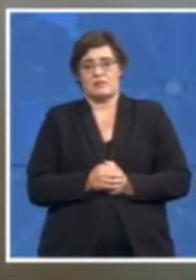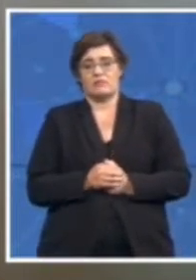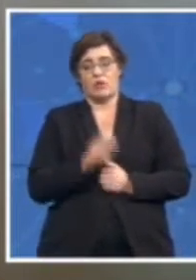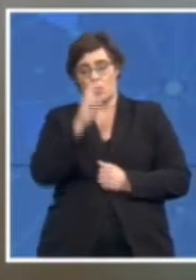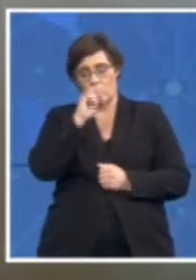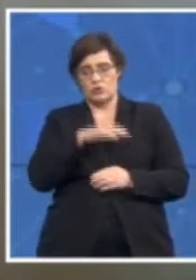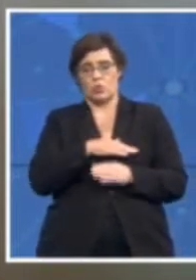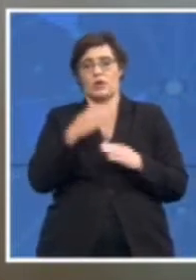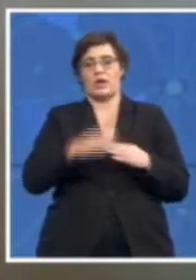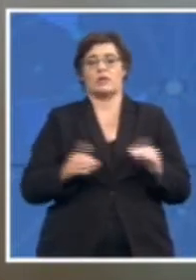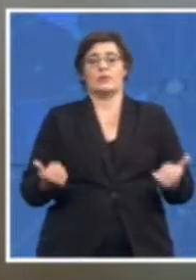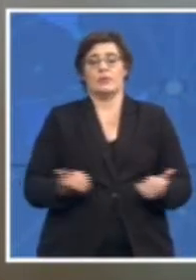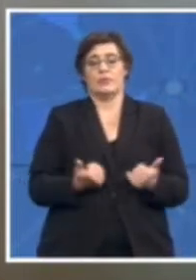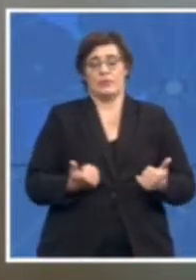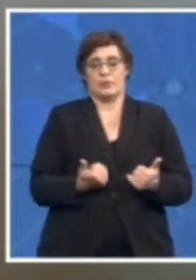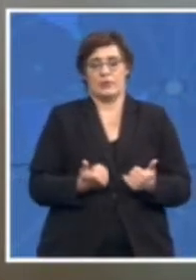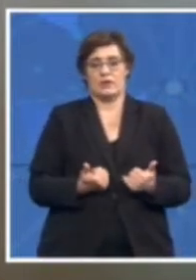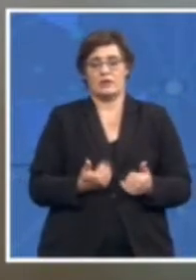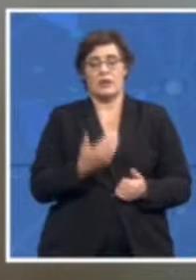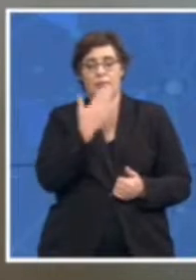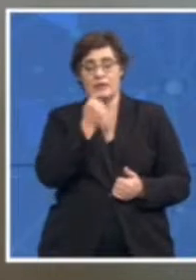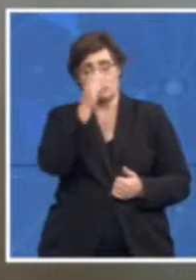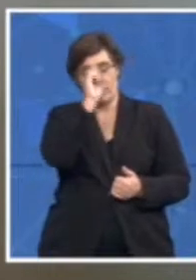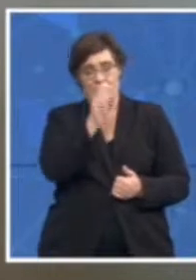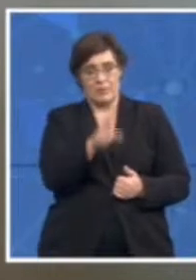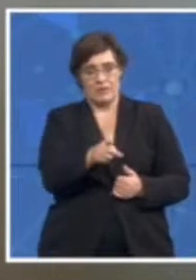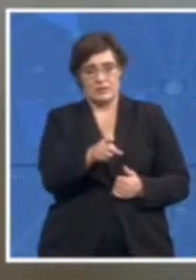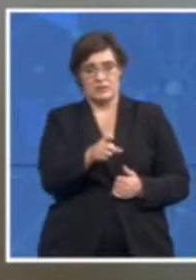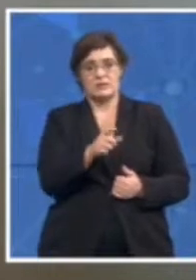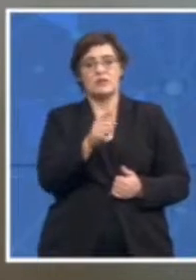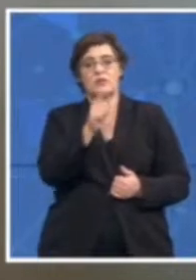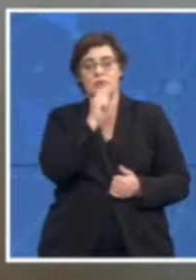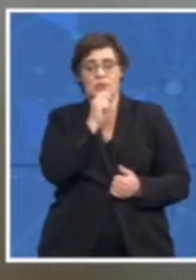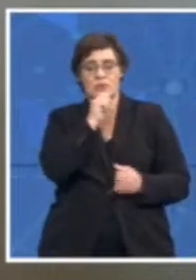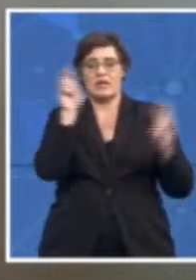please remember to use electricity wisely. Thank you.